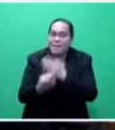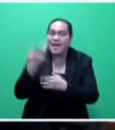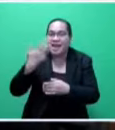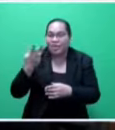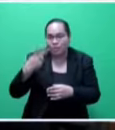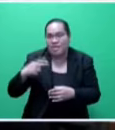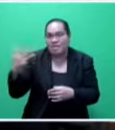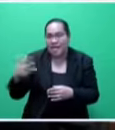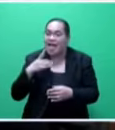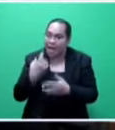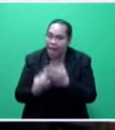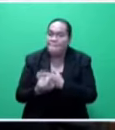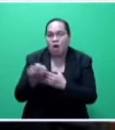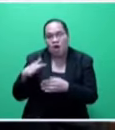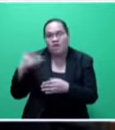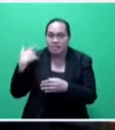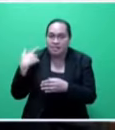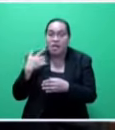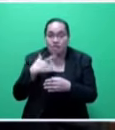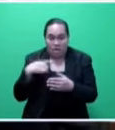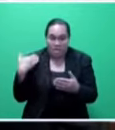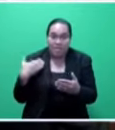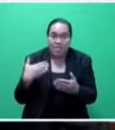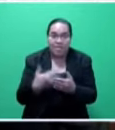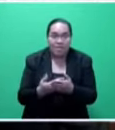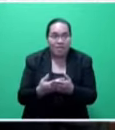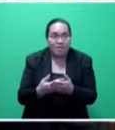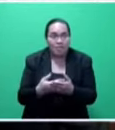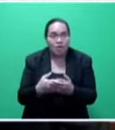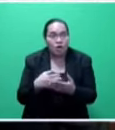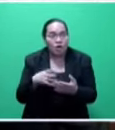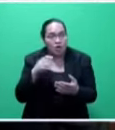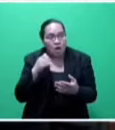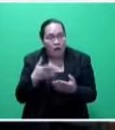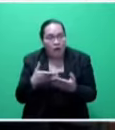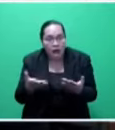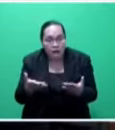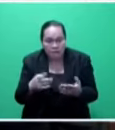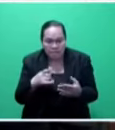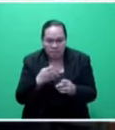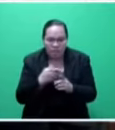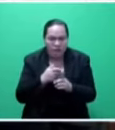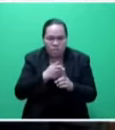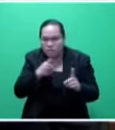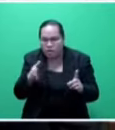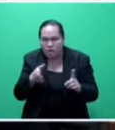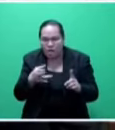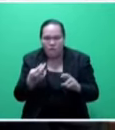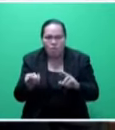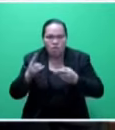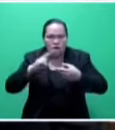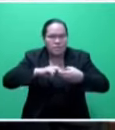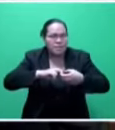took place. And it led to the changes in the way we see how to run this world. It took us away from unilateralism,